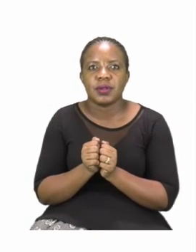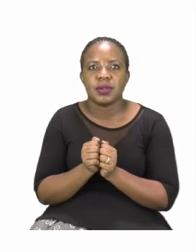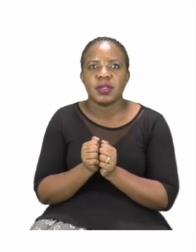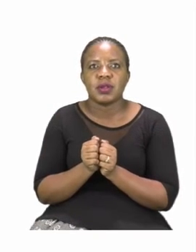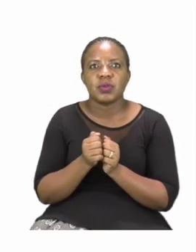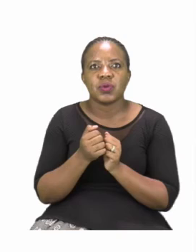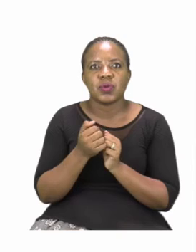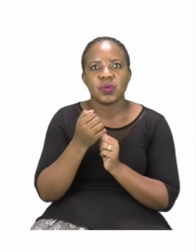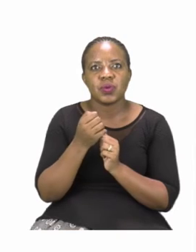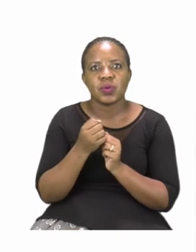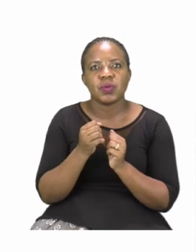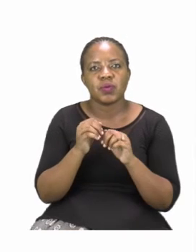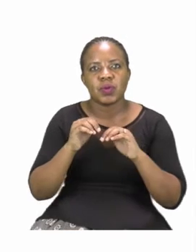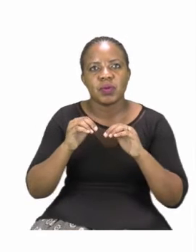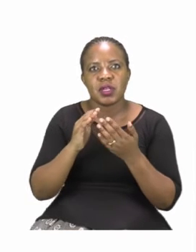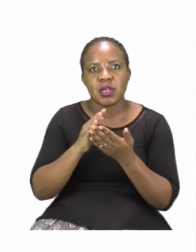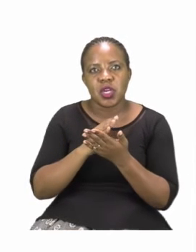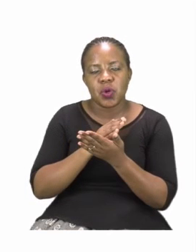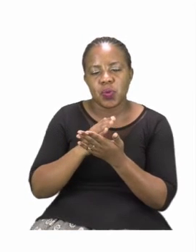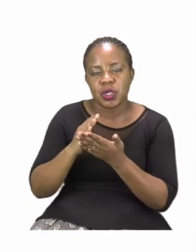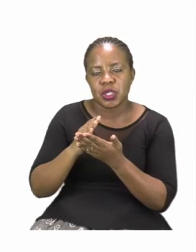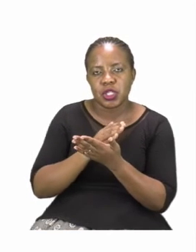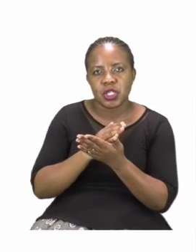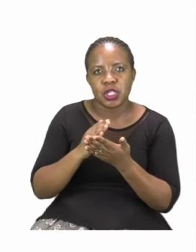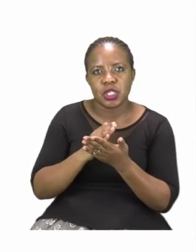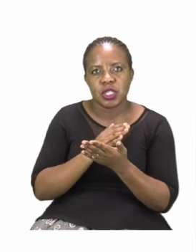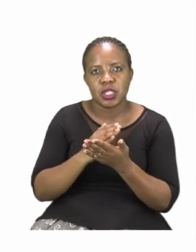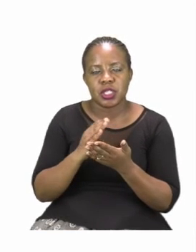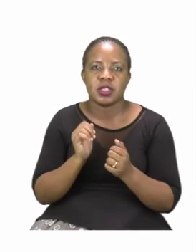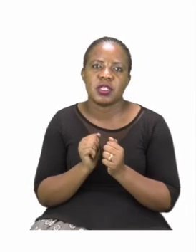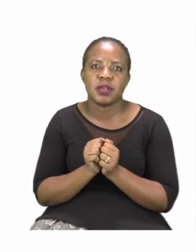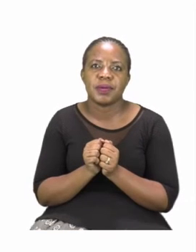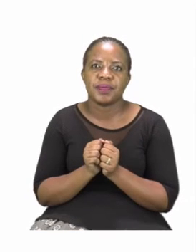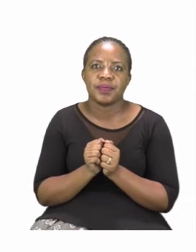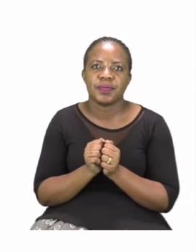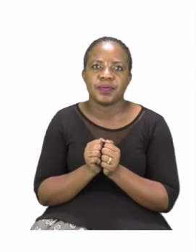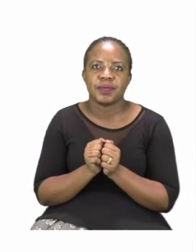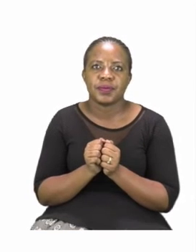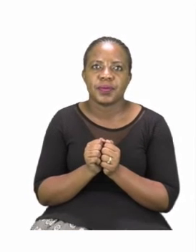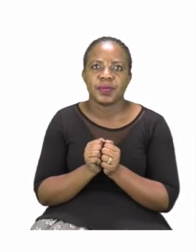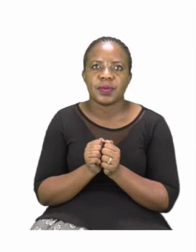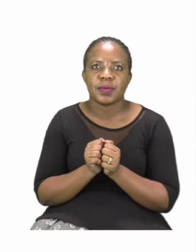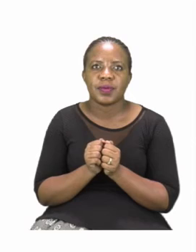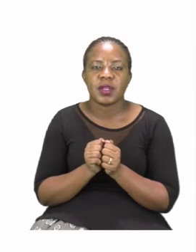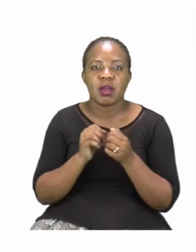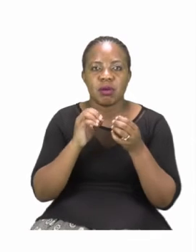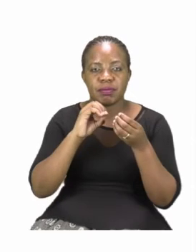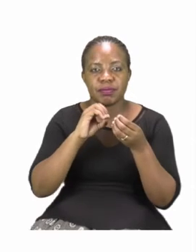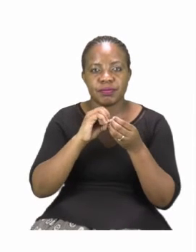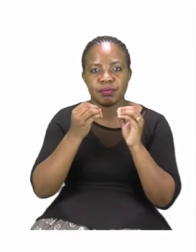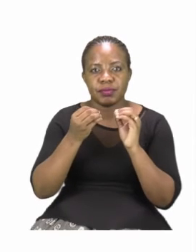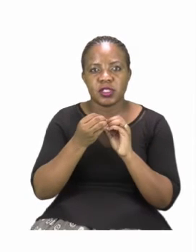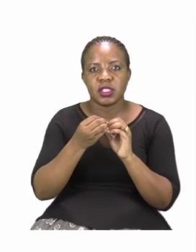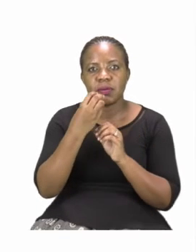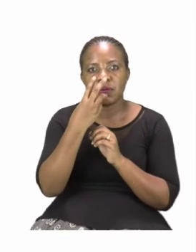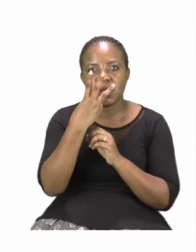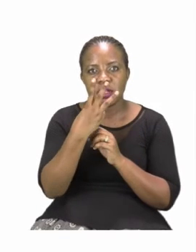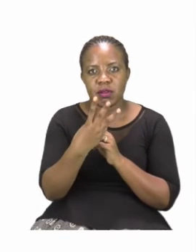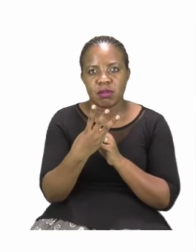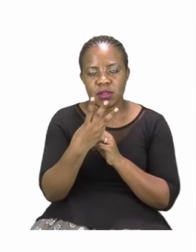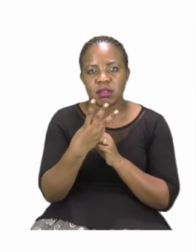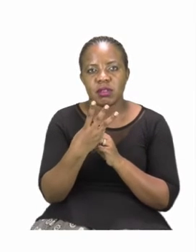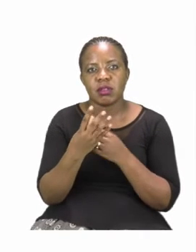houses. And before we start a lesson, boys and girls, it is very important for us to